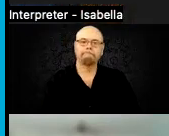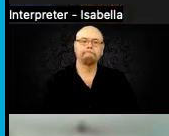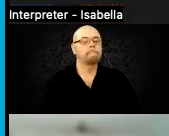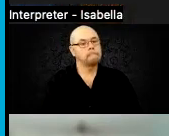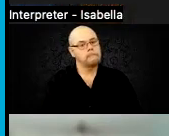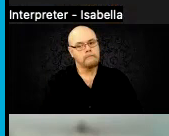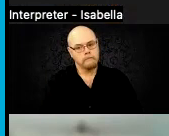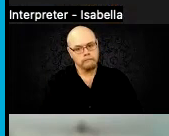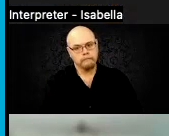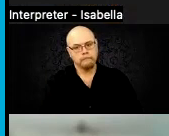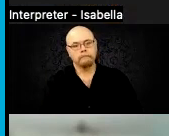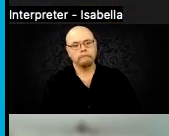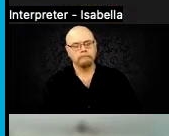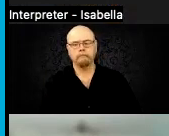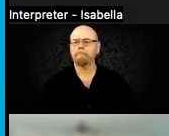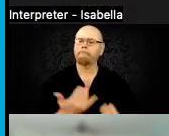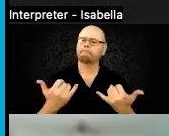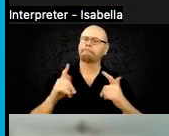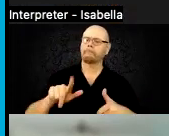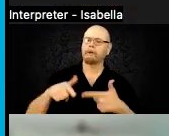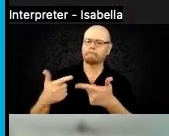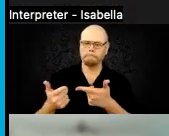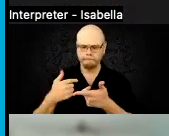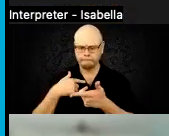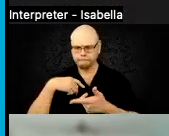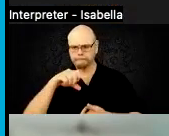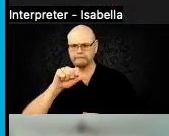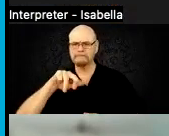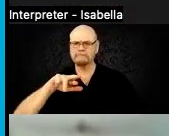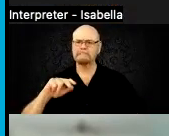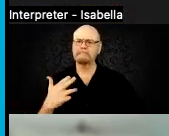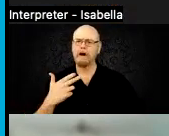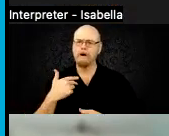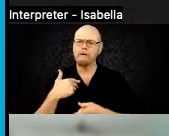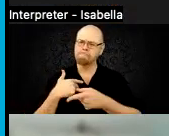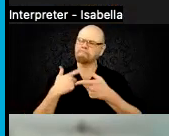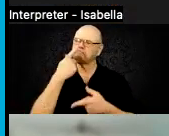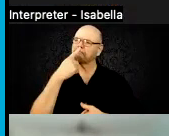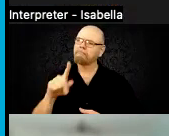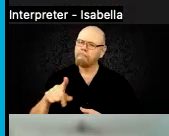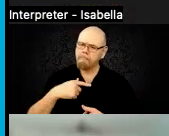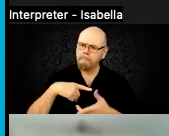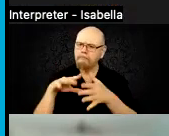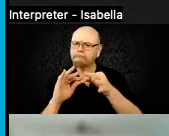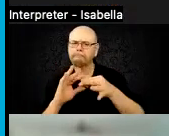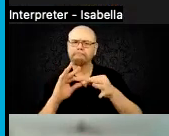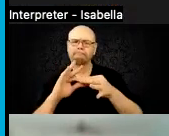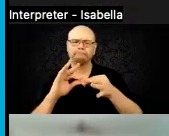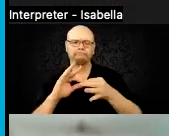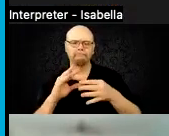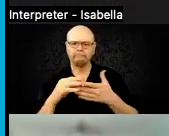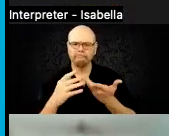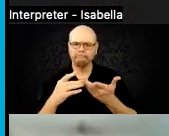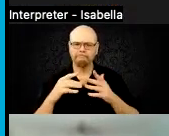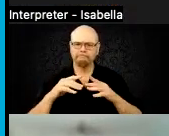So next, I'm going to turn it over to Sarah to really take us through what that initial intake assessment is going to look like with your DRS